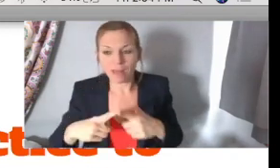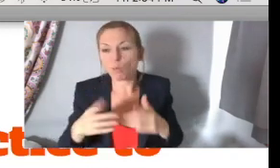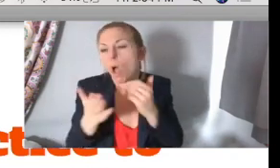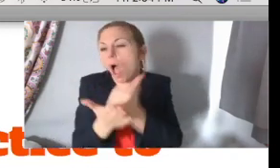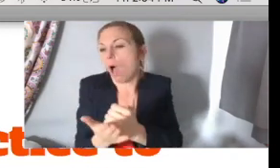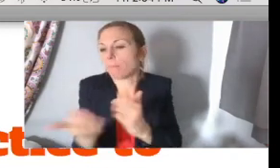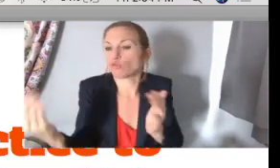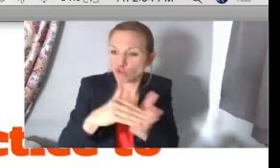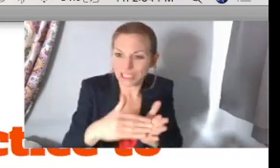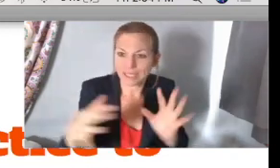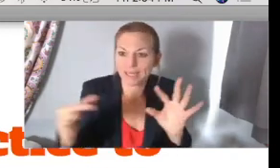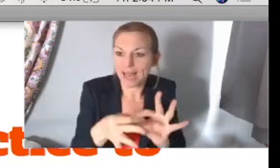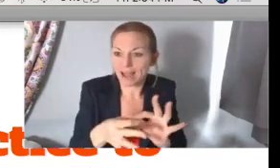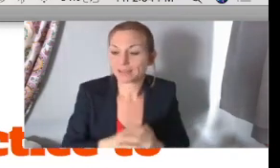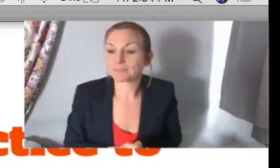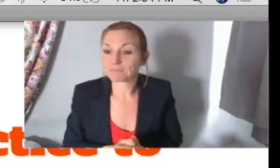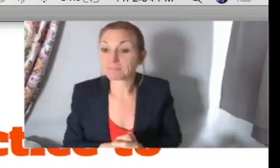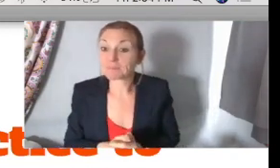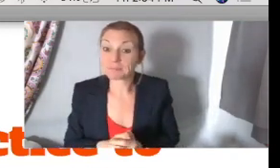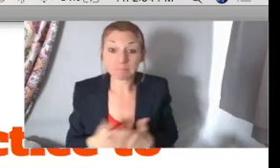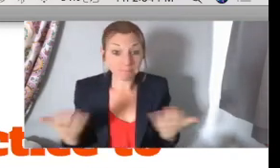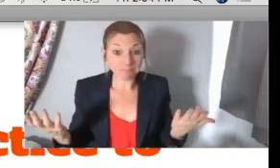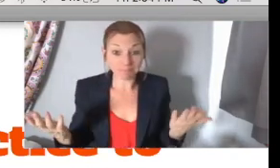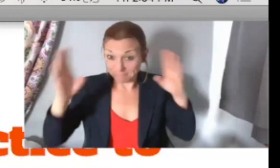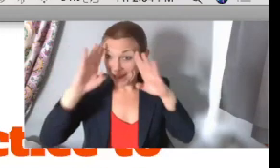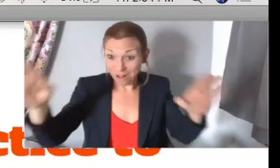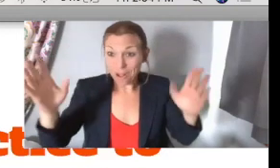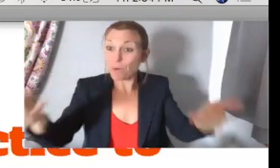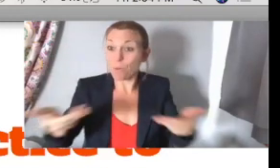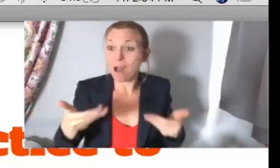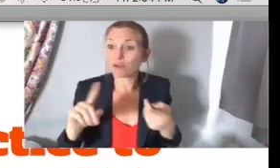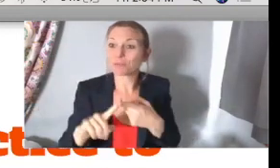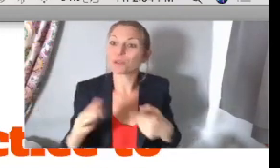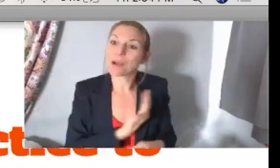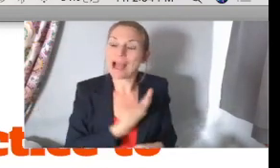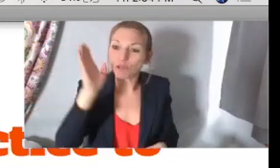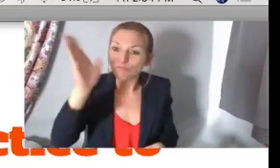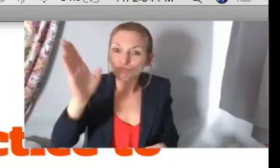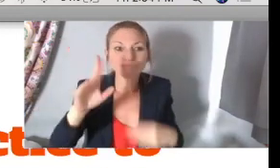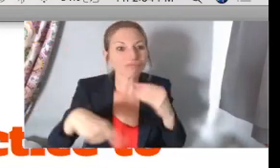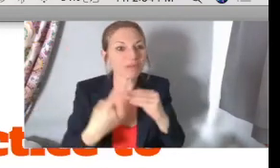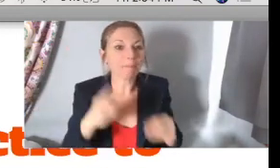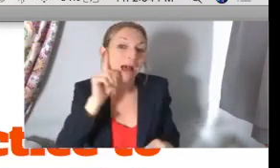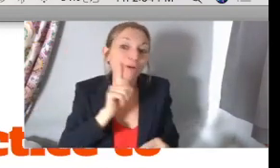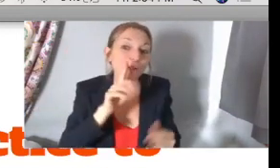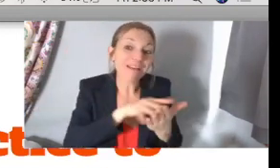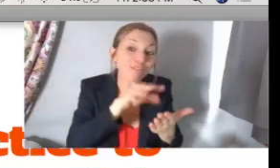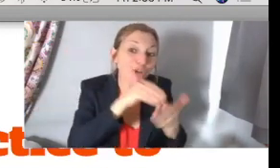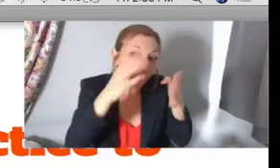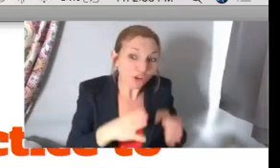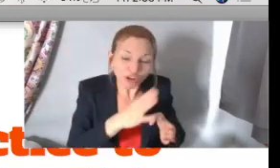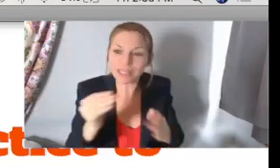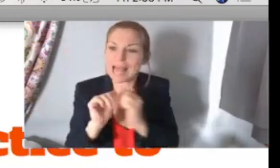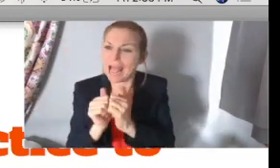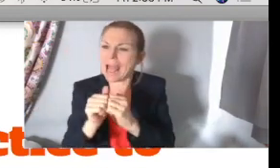But for today, I wanted to welcome you to our webinar on deaf learners and designing practice to support their learner